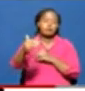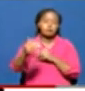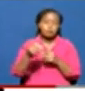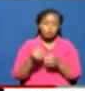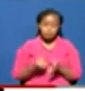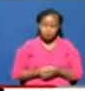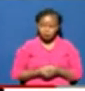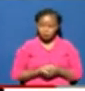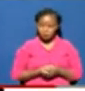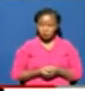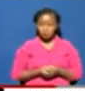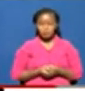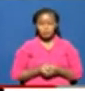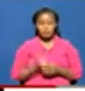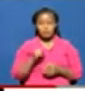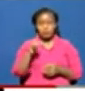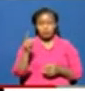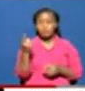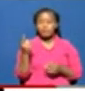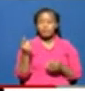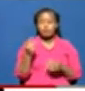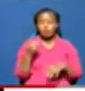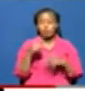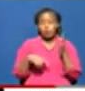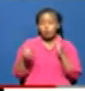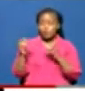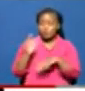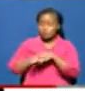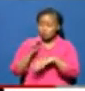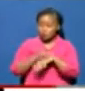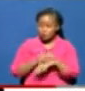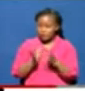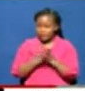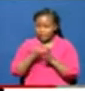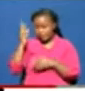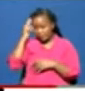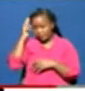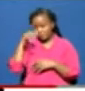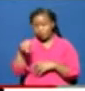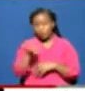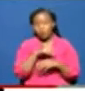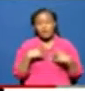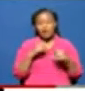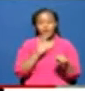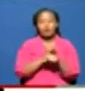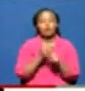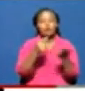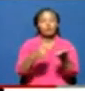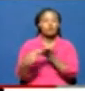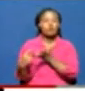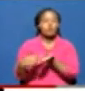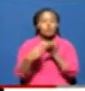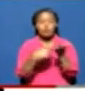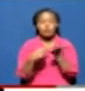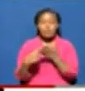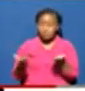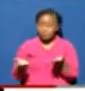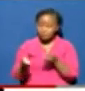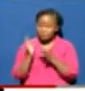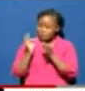So one of the things that was really interesting, and the reason why, so we had a lot of conversations over the past couple of years about whether cyber